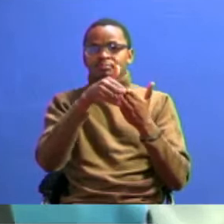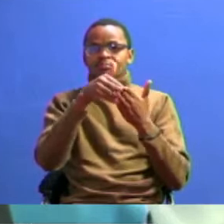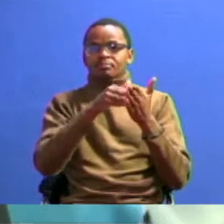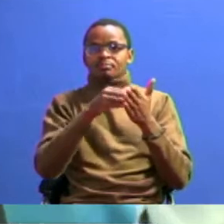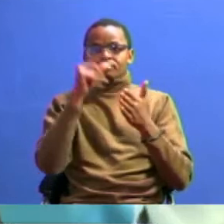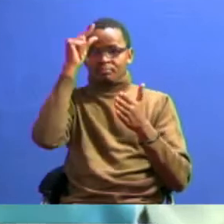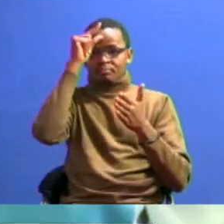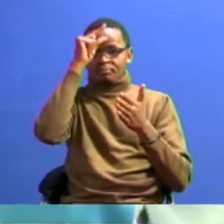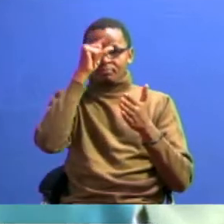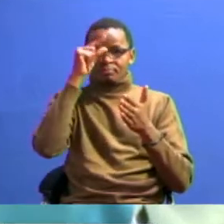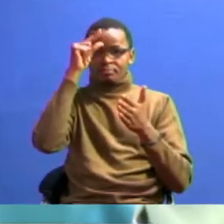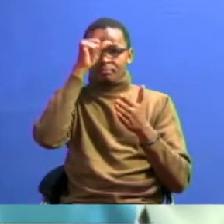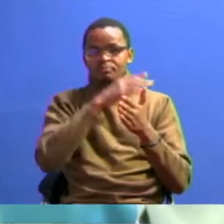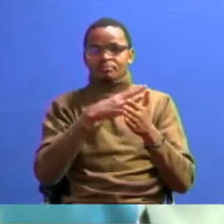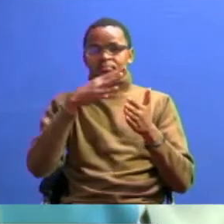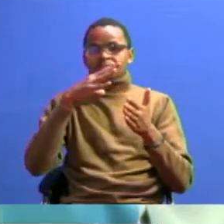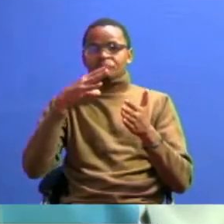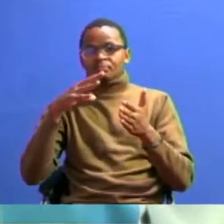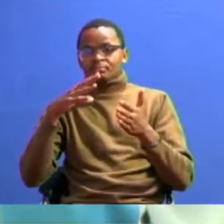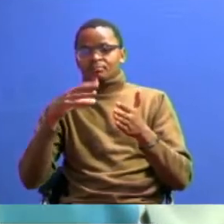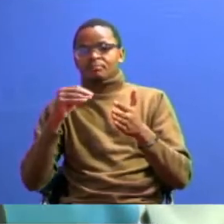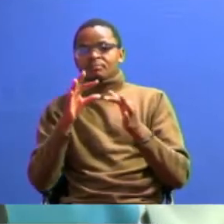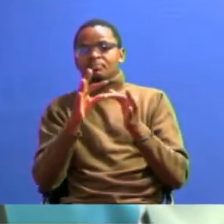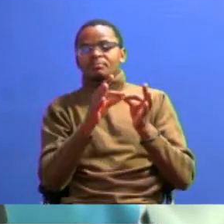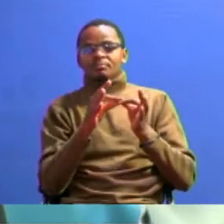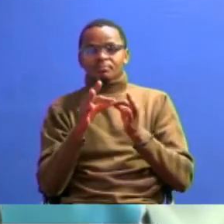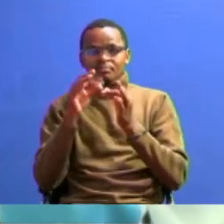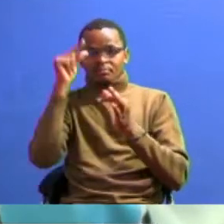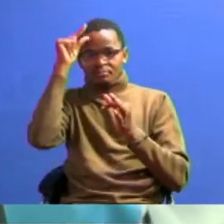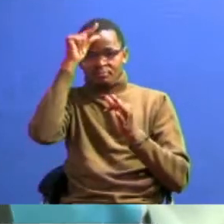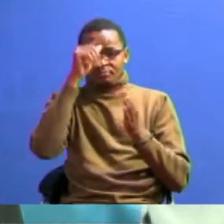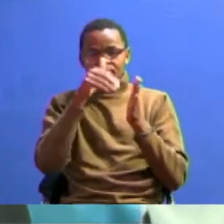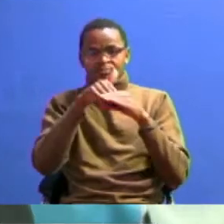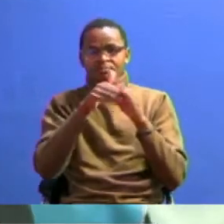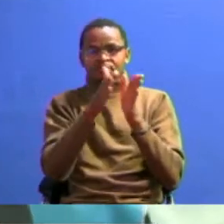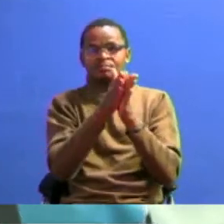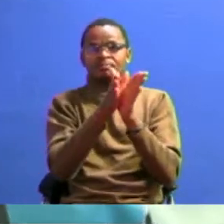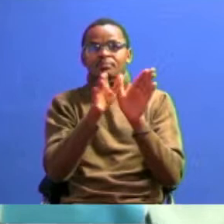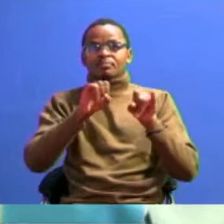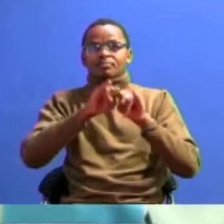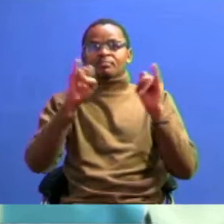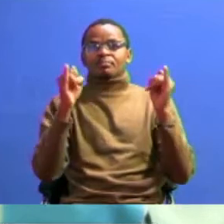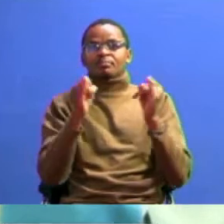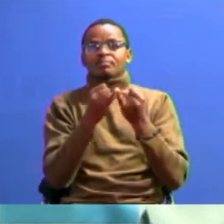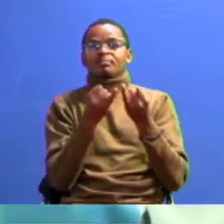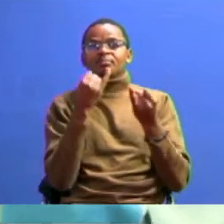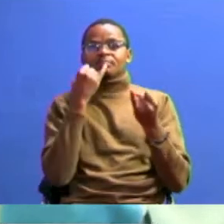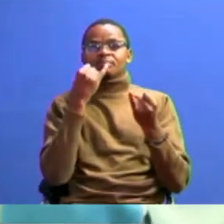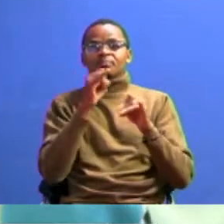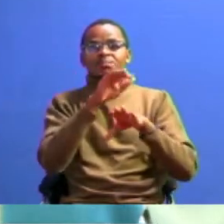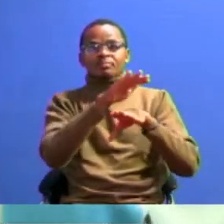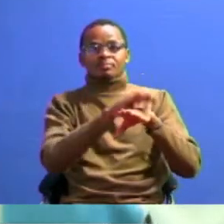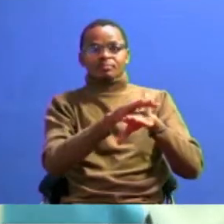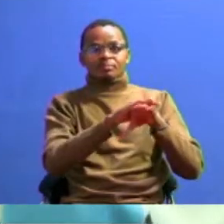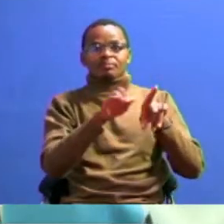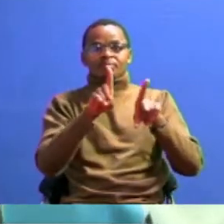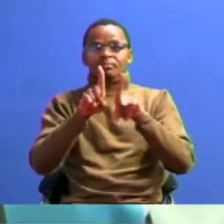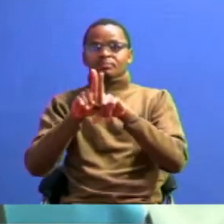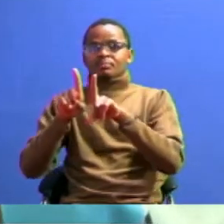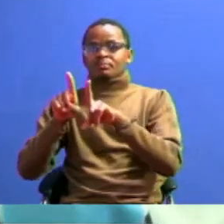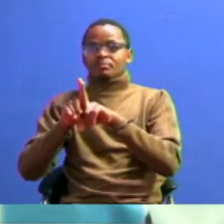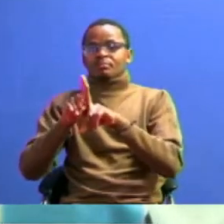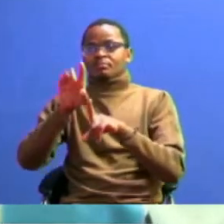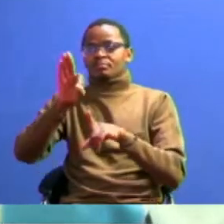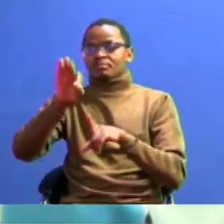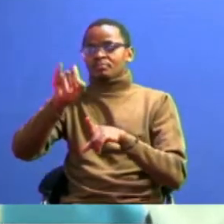governance, Your Excellency, and fixing the corporate governance in our public institutions is as good as